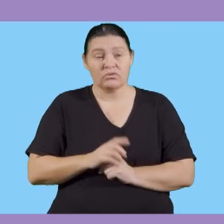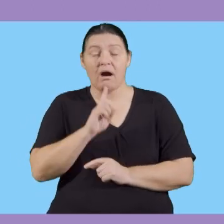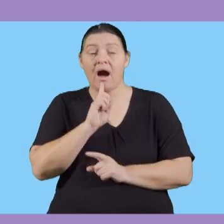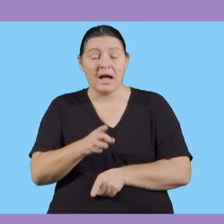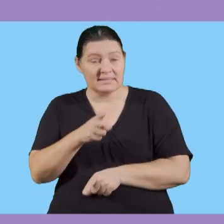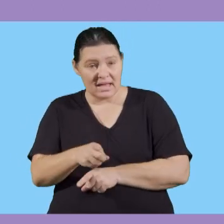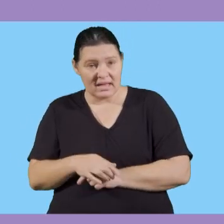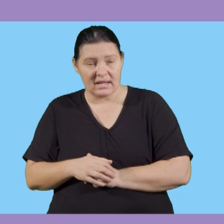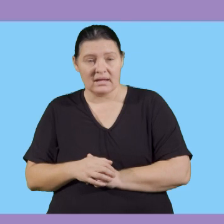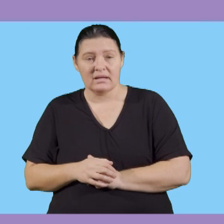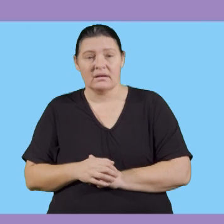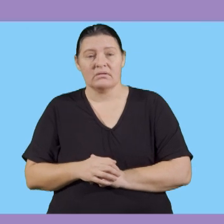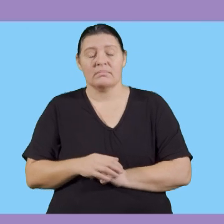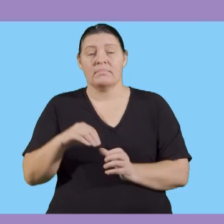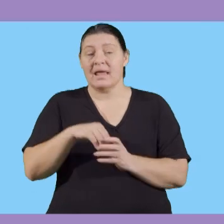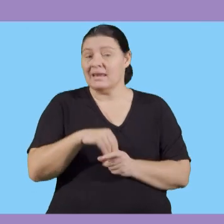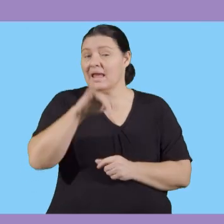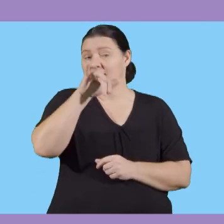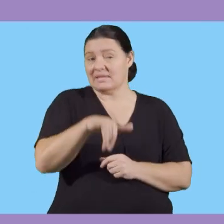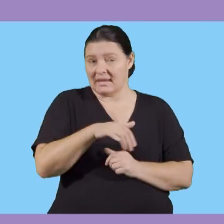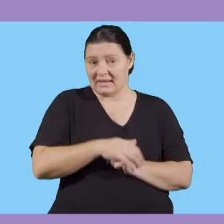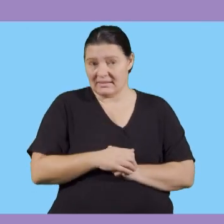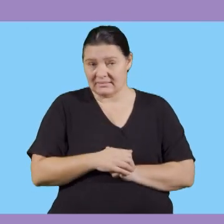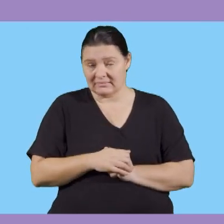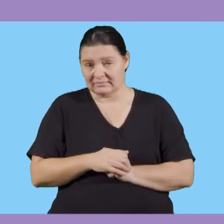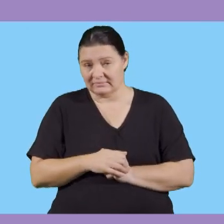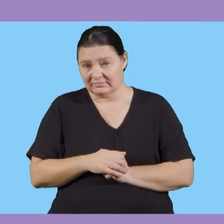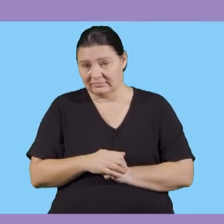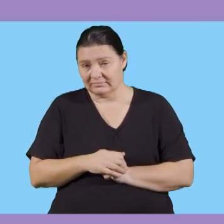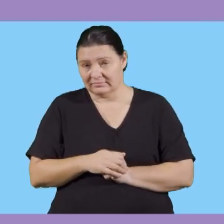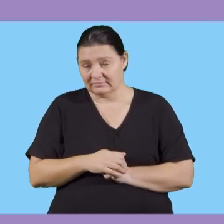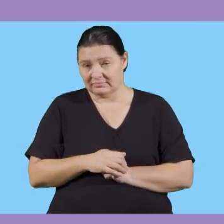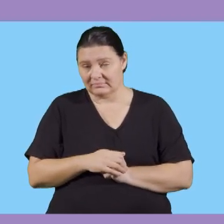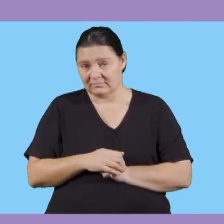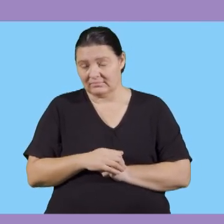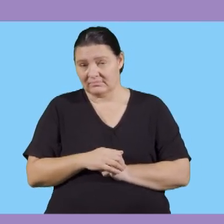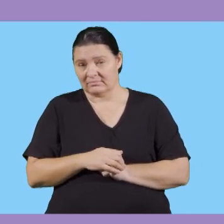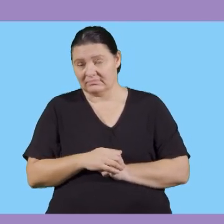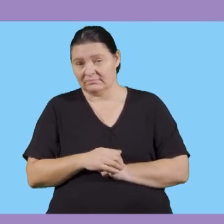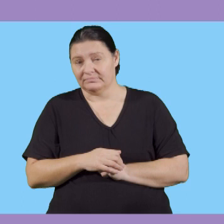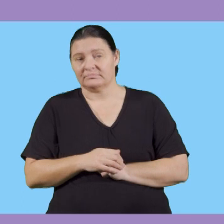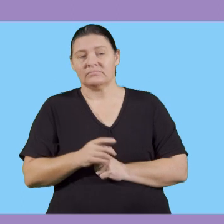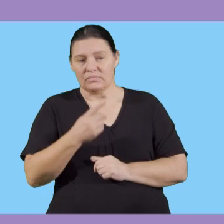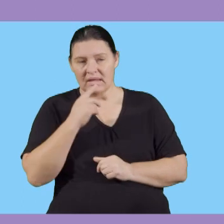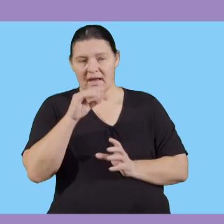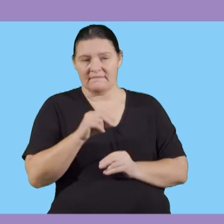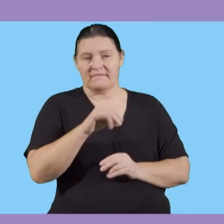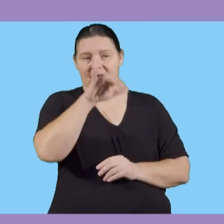you are going to get is actually going to be in the yen. So he is going to have